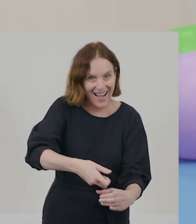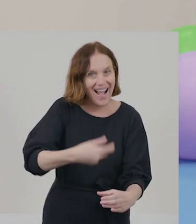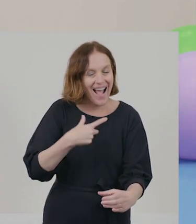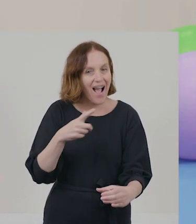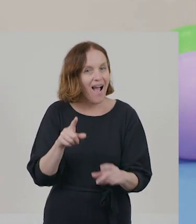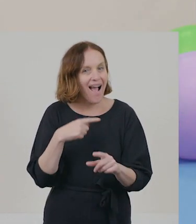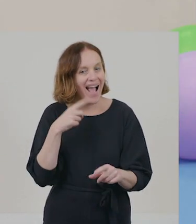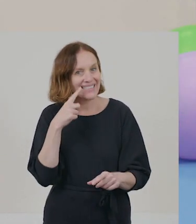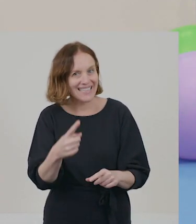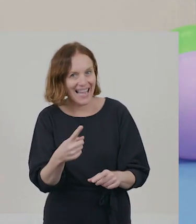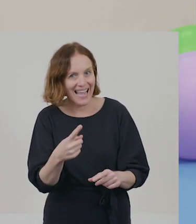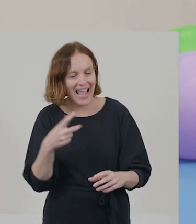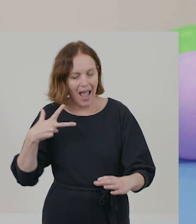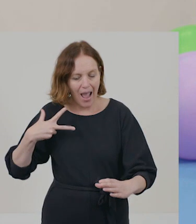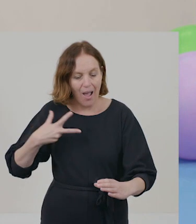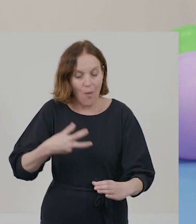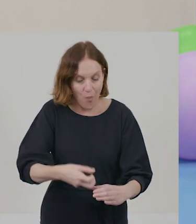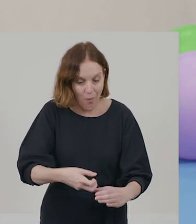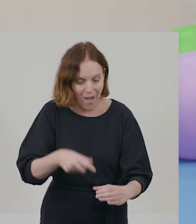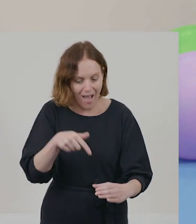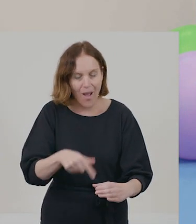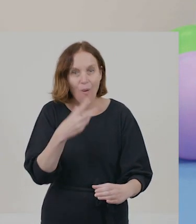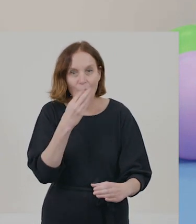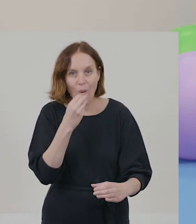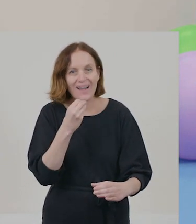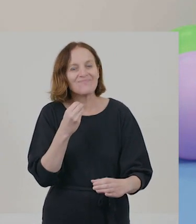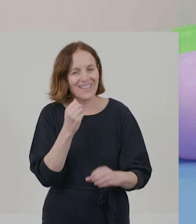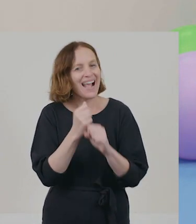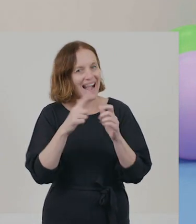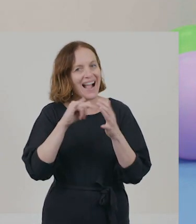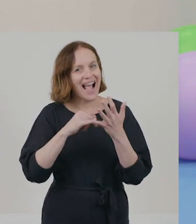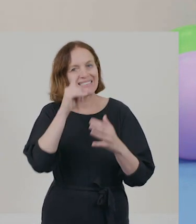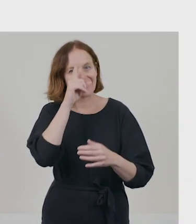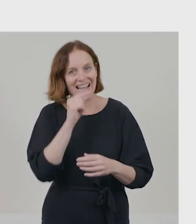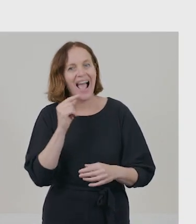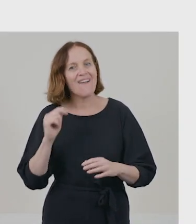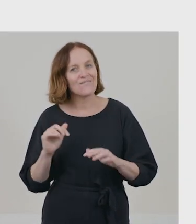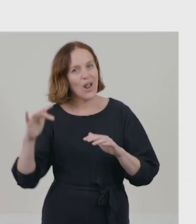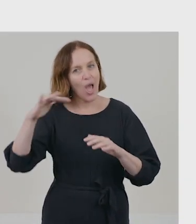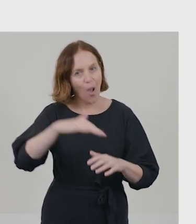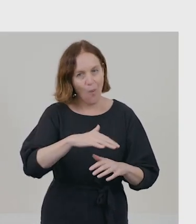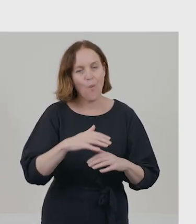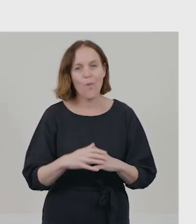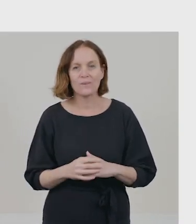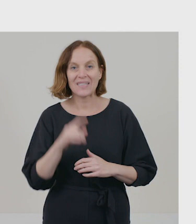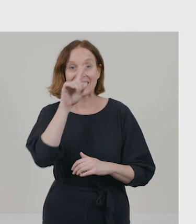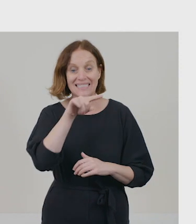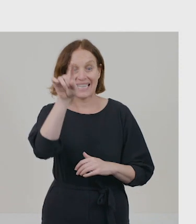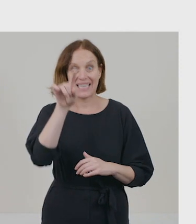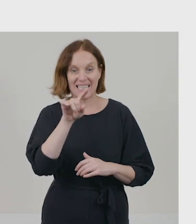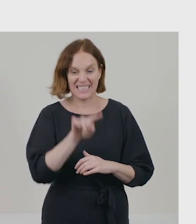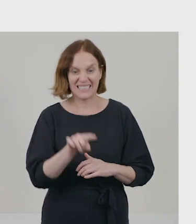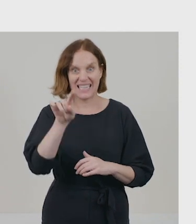So I can also see the air flowing through the water. So gases can flow. Let's place a tick in the table for